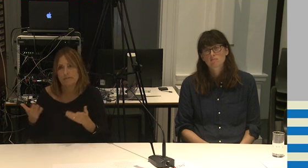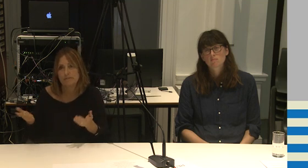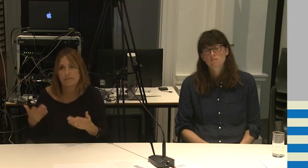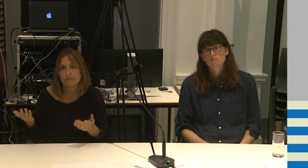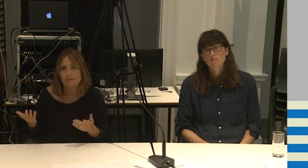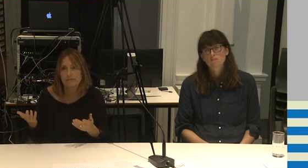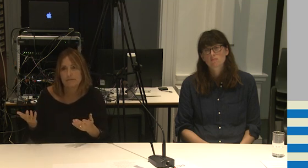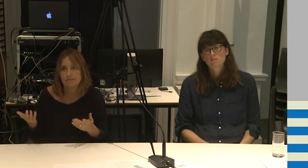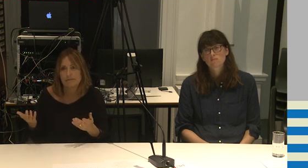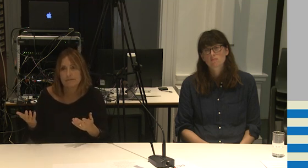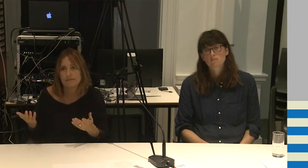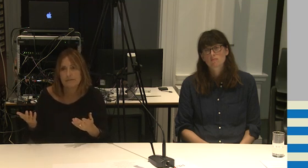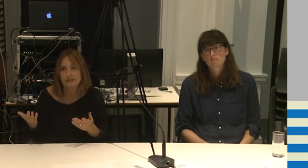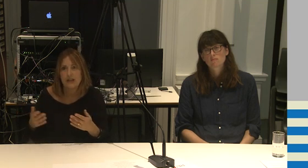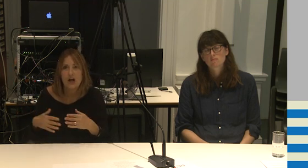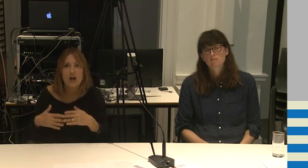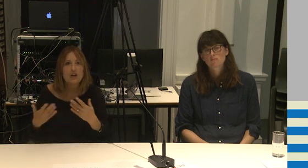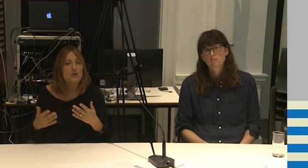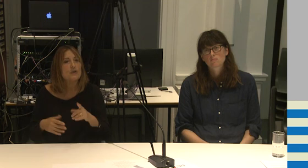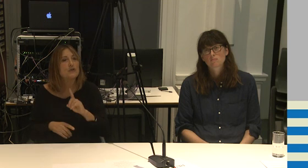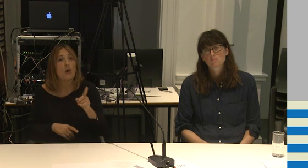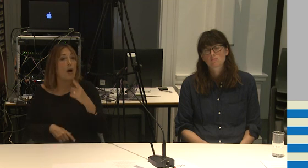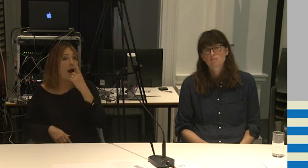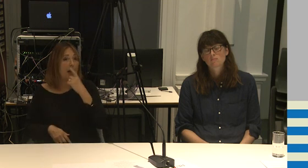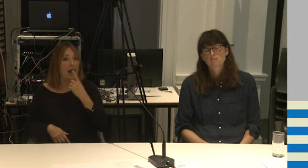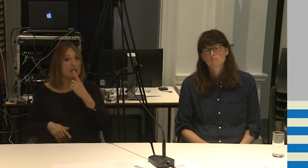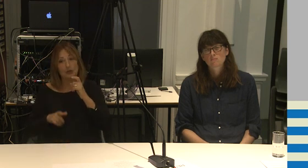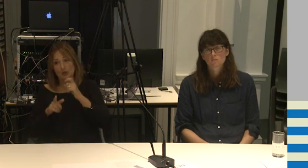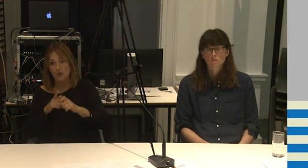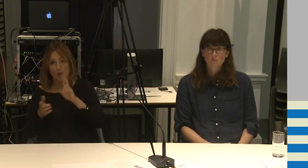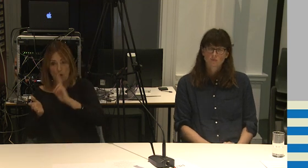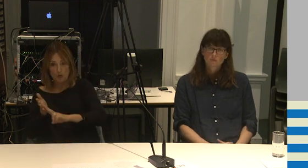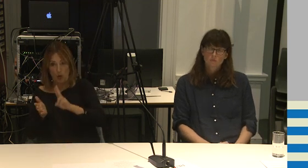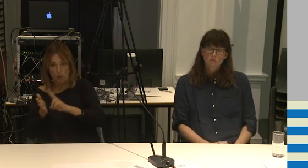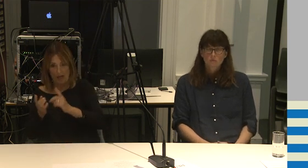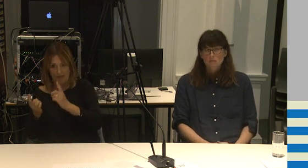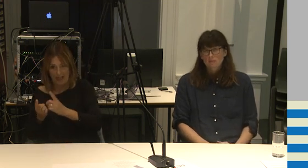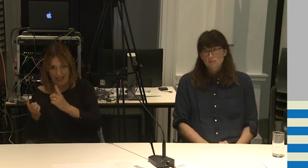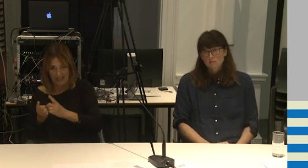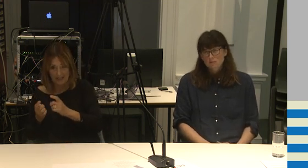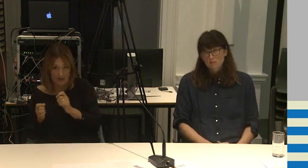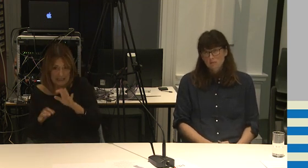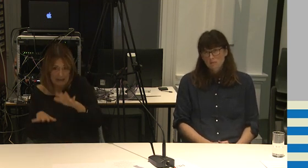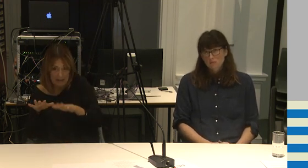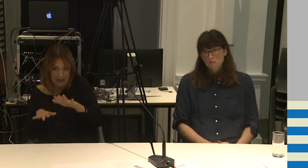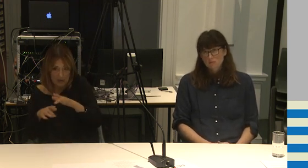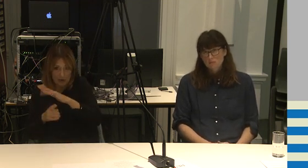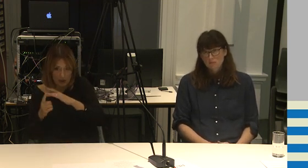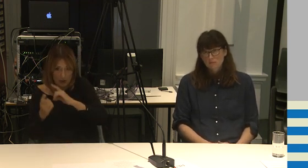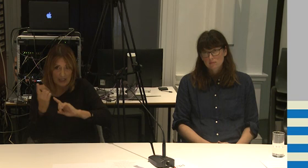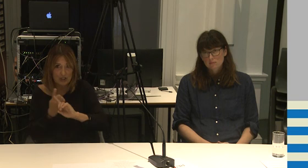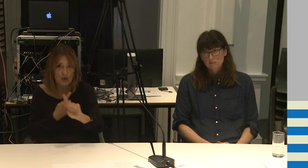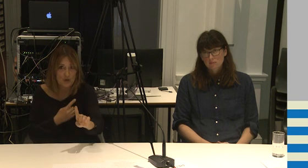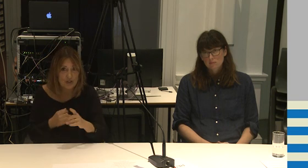not being able to perform normativity, which is similar to social exclusion, I guess. I don't have the answer for you